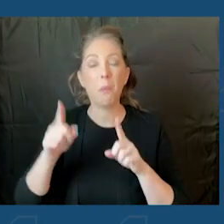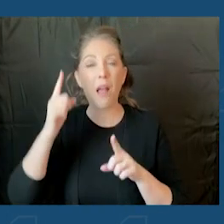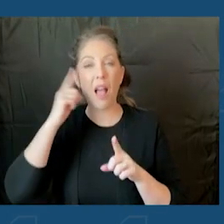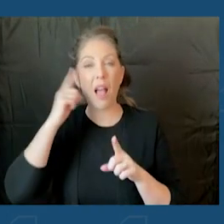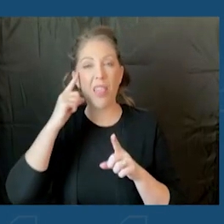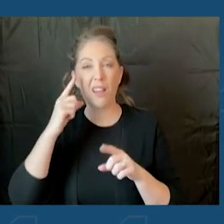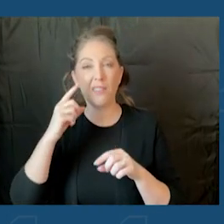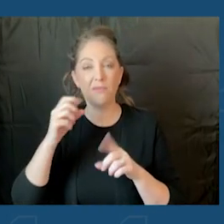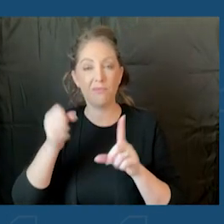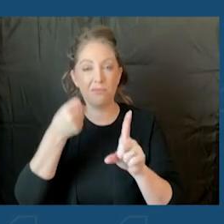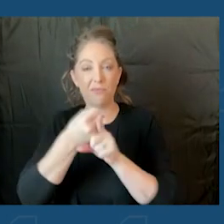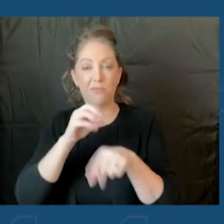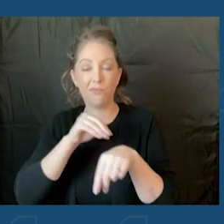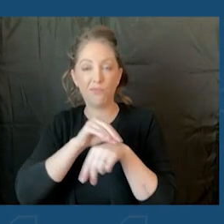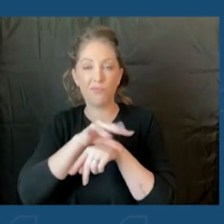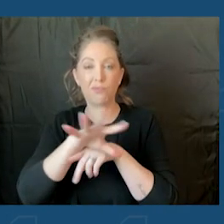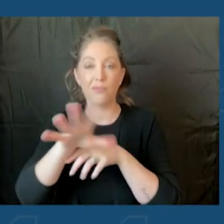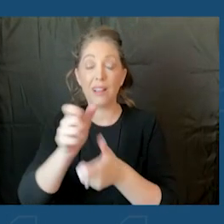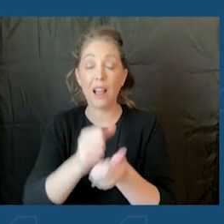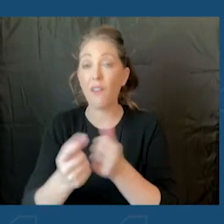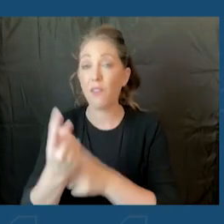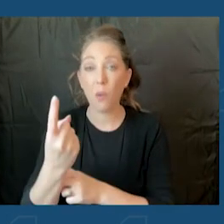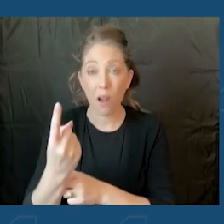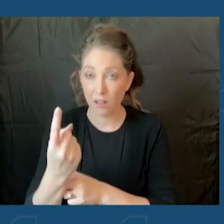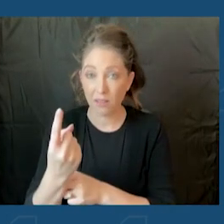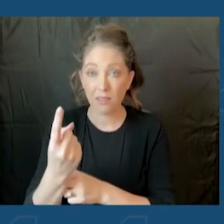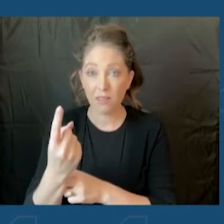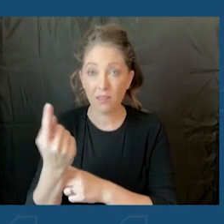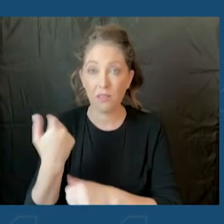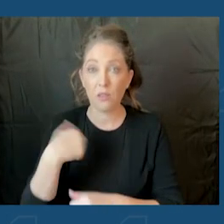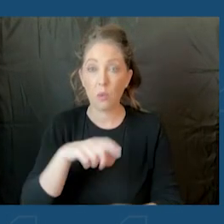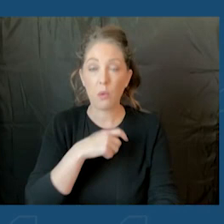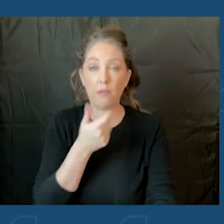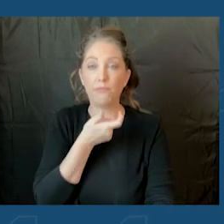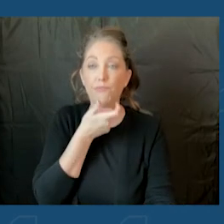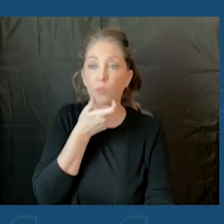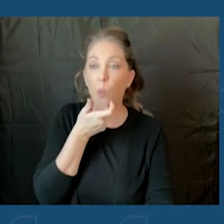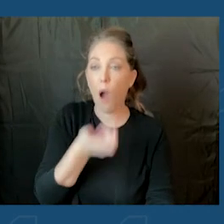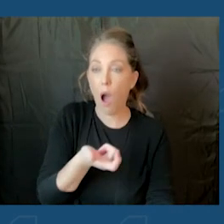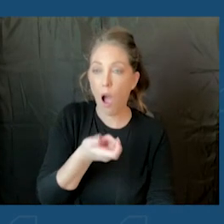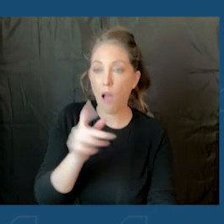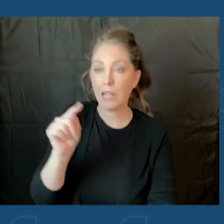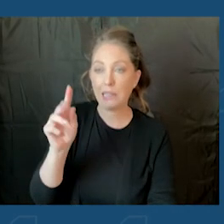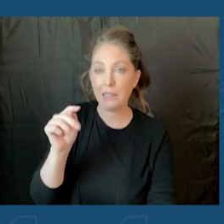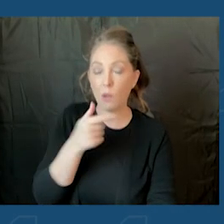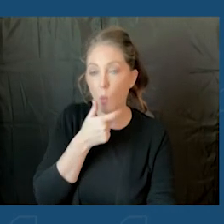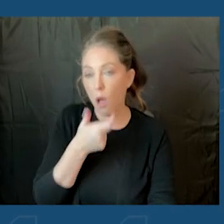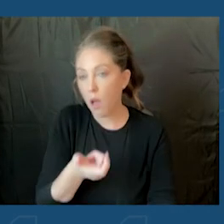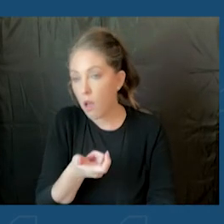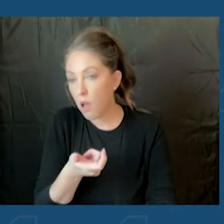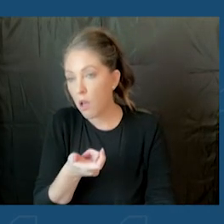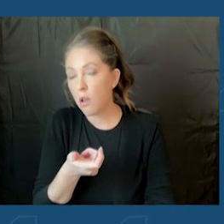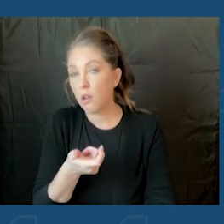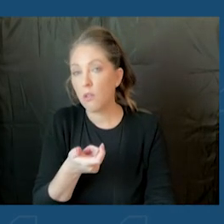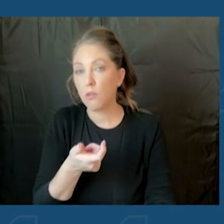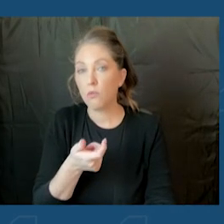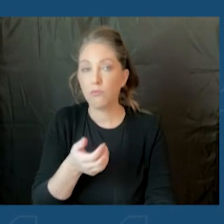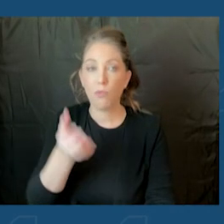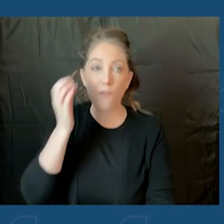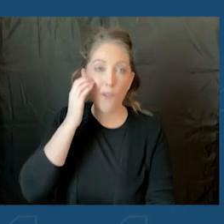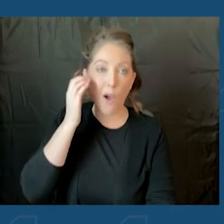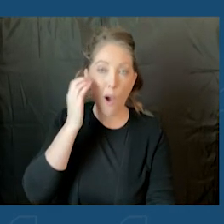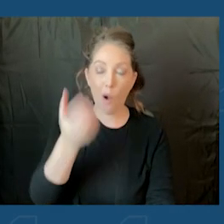us personally, as we've watched on our televisions and on our smartphones